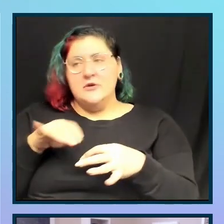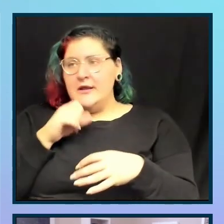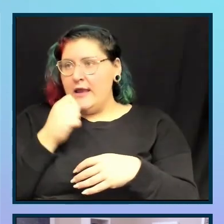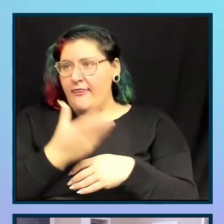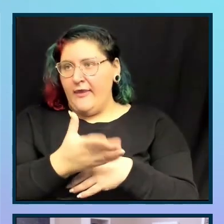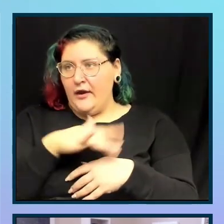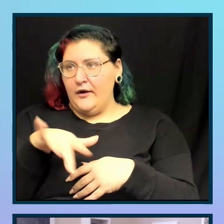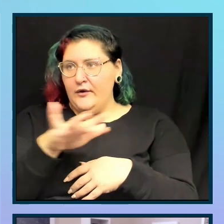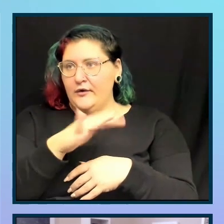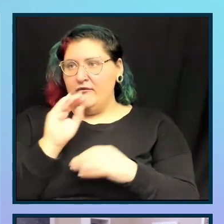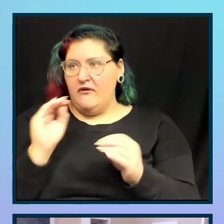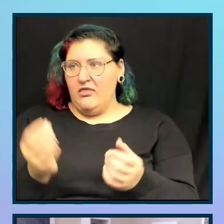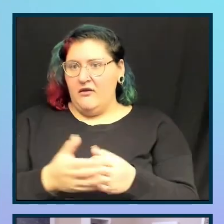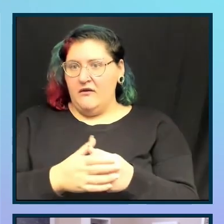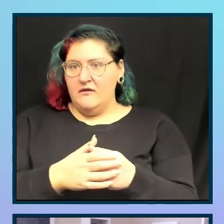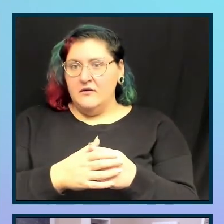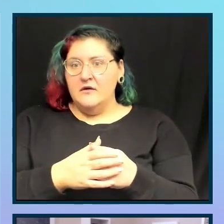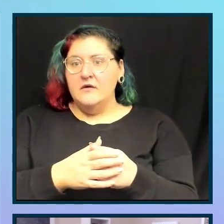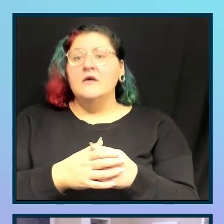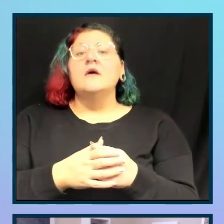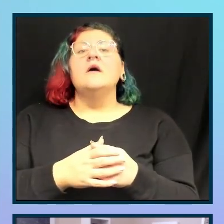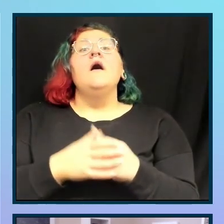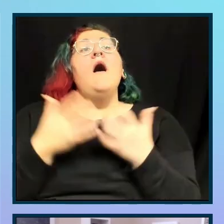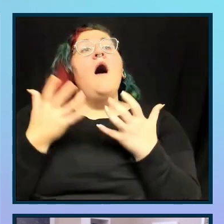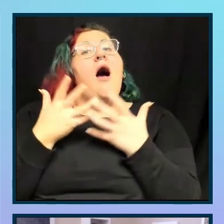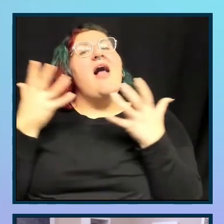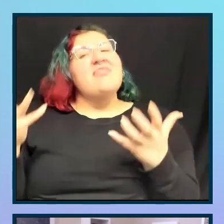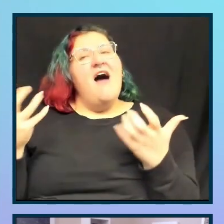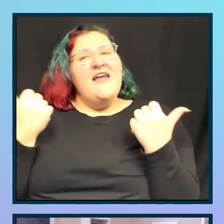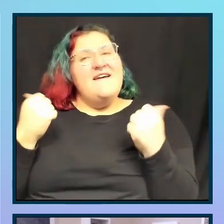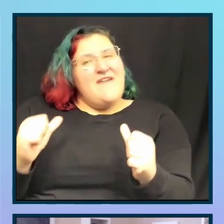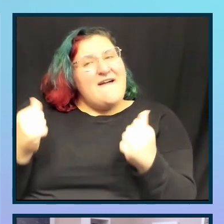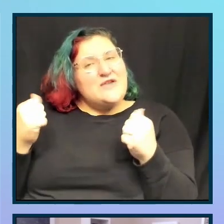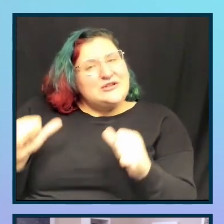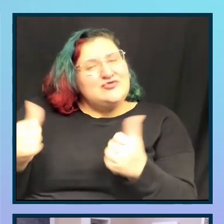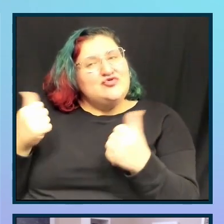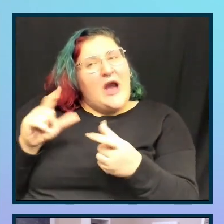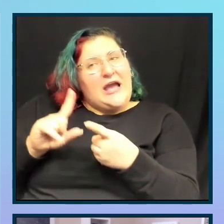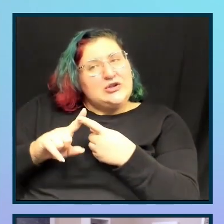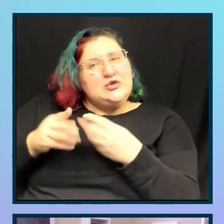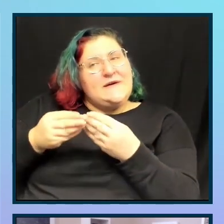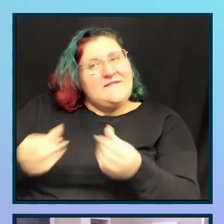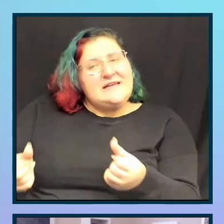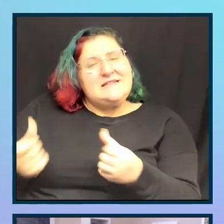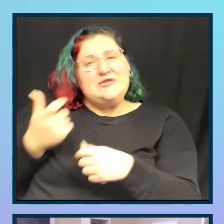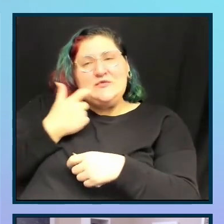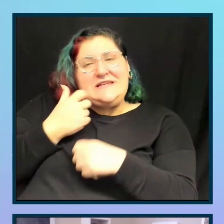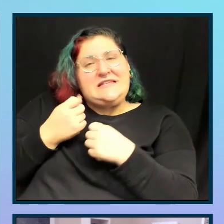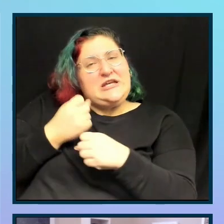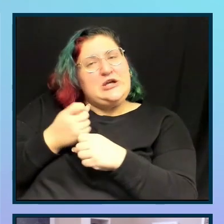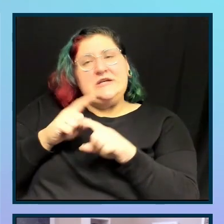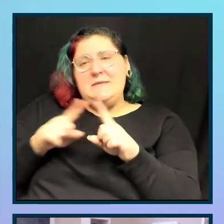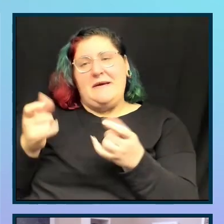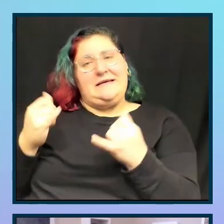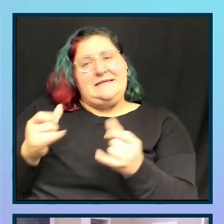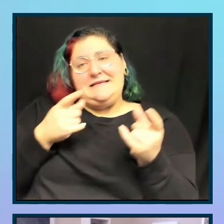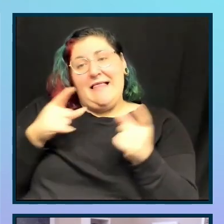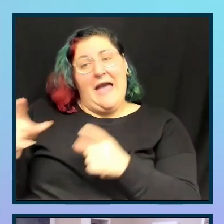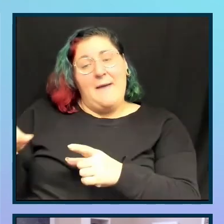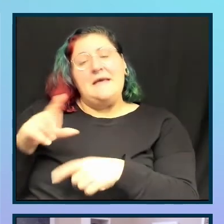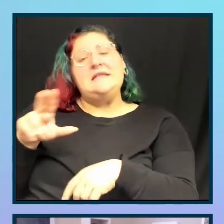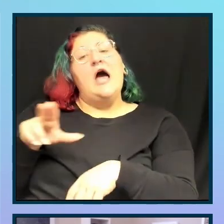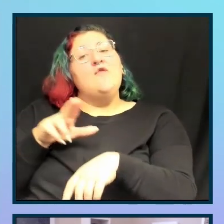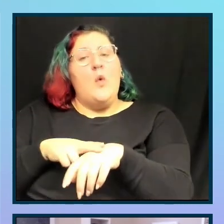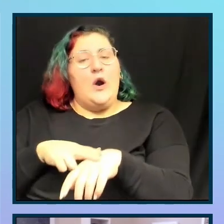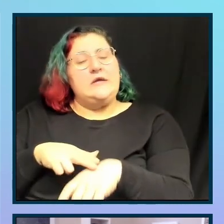have been a lot of efforts to overcome this in recent years, but it is still a problem. And of course, voice recognition. Even if you are not somebody